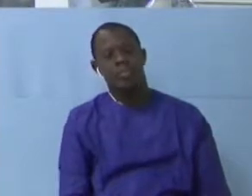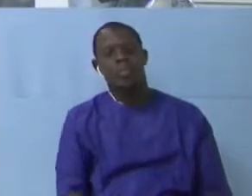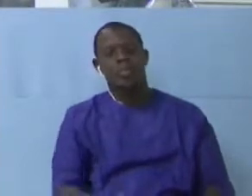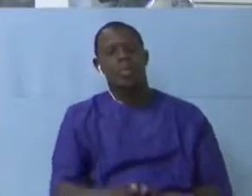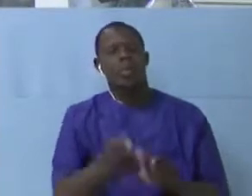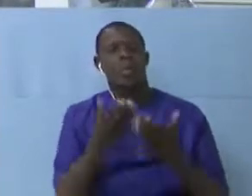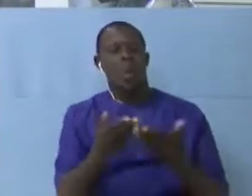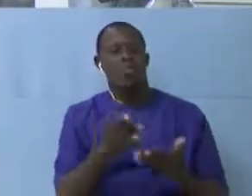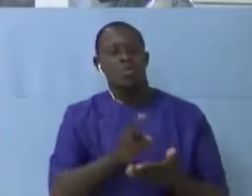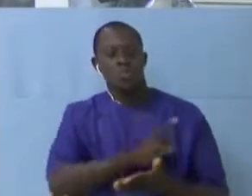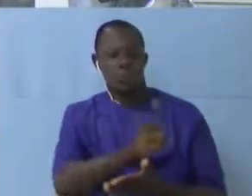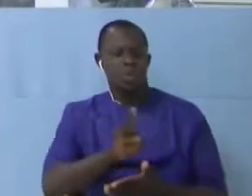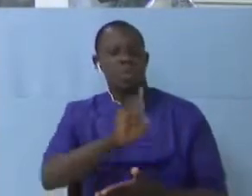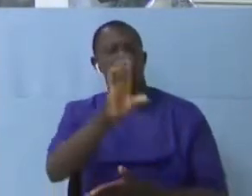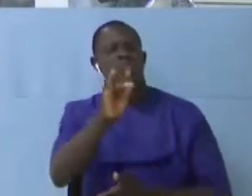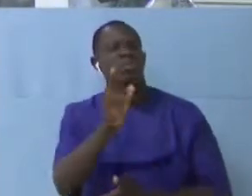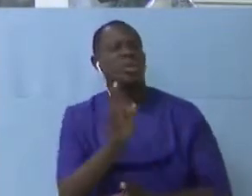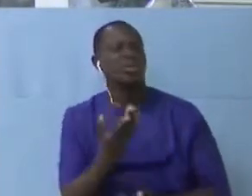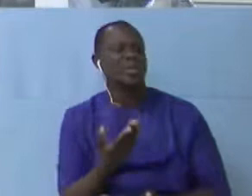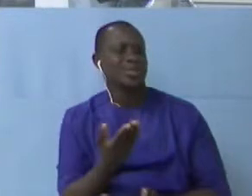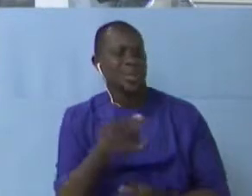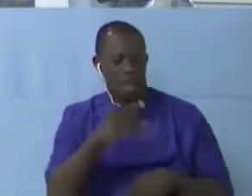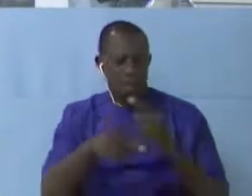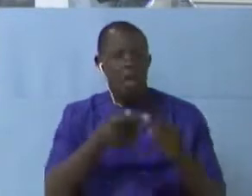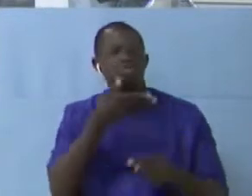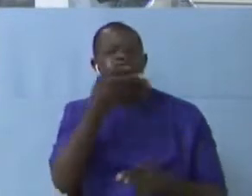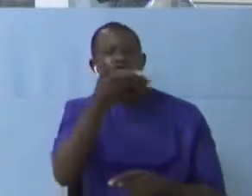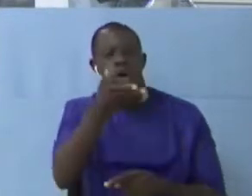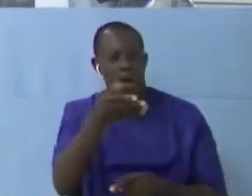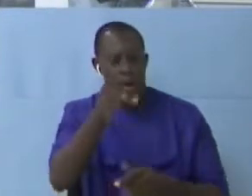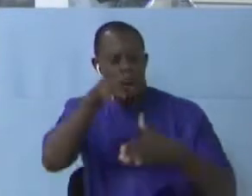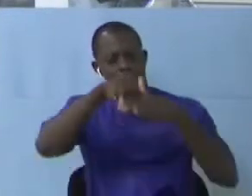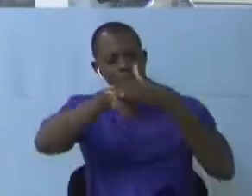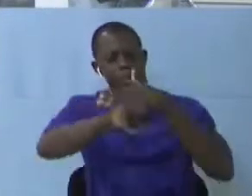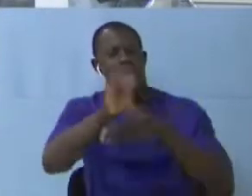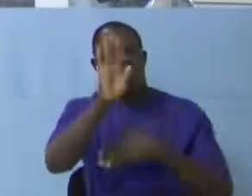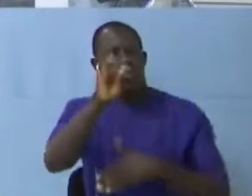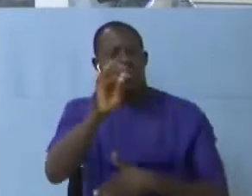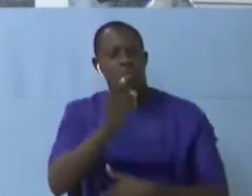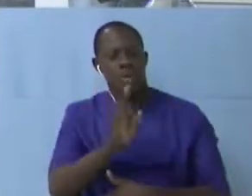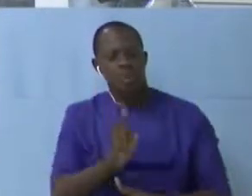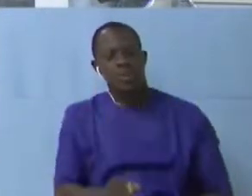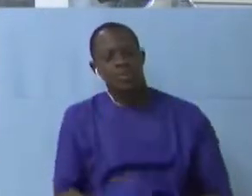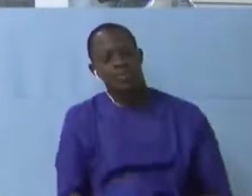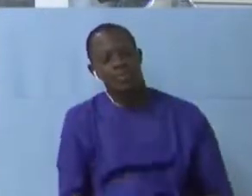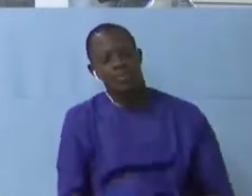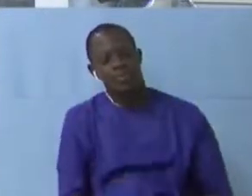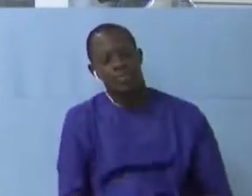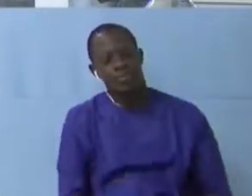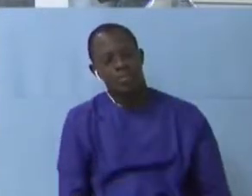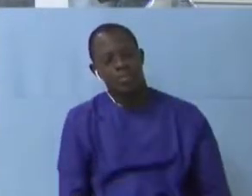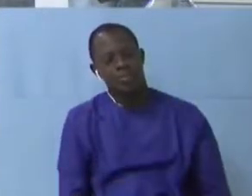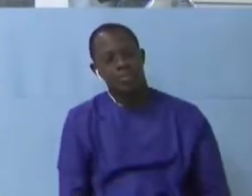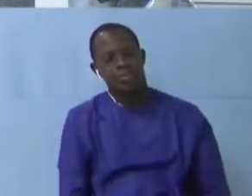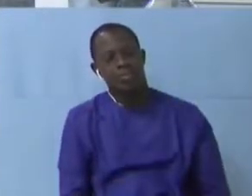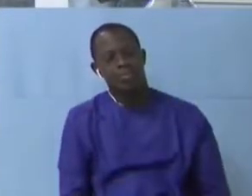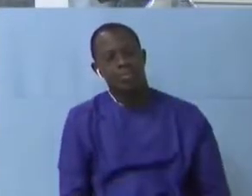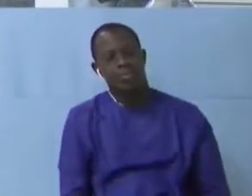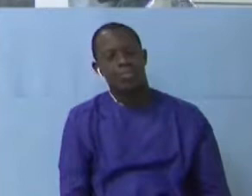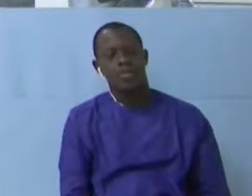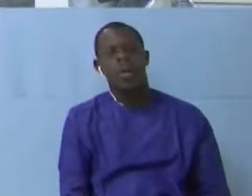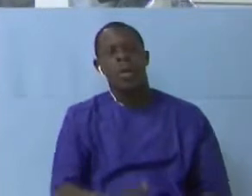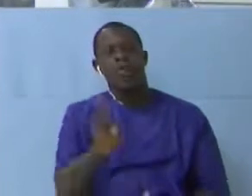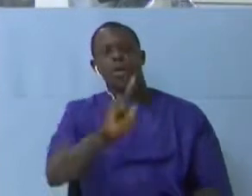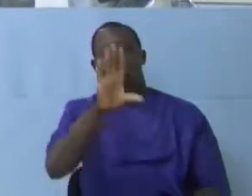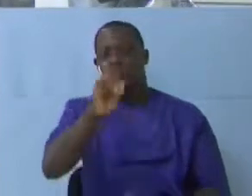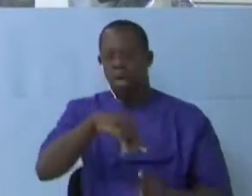we doing about youth unemployment? lan lañ nekk di def lu aju ci wàlli buntu liggéeykaay ñeel ndaw ñi. What are we